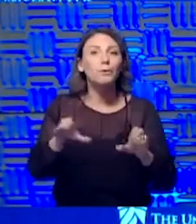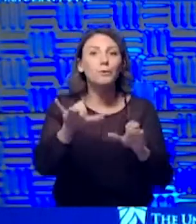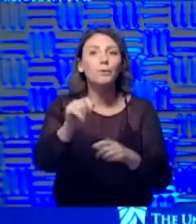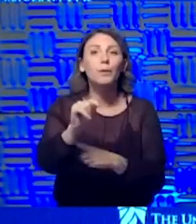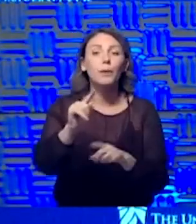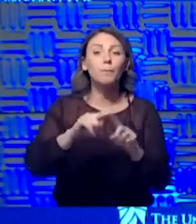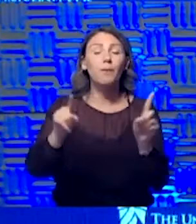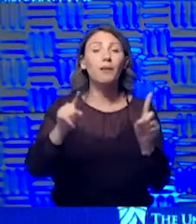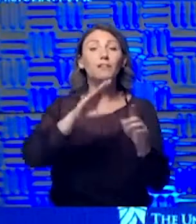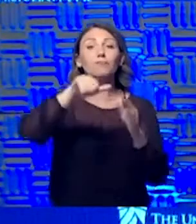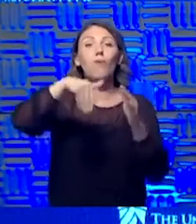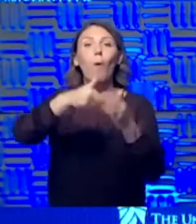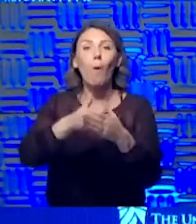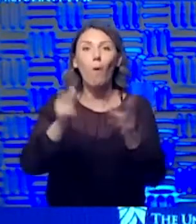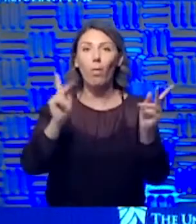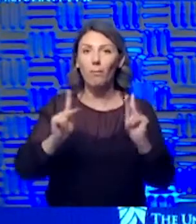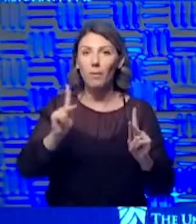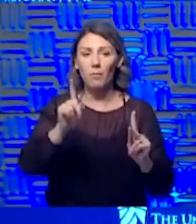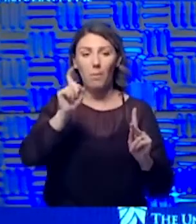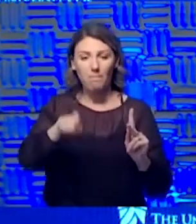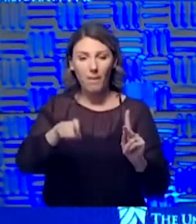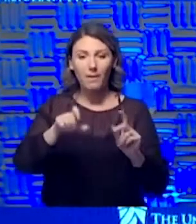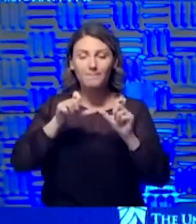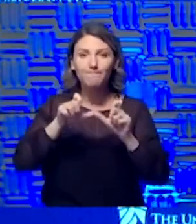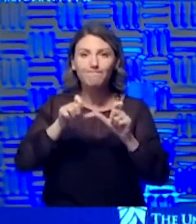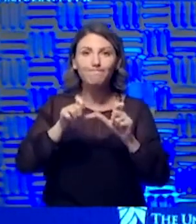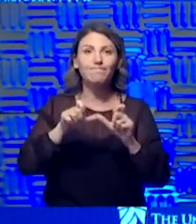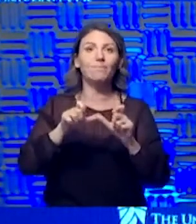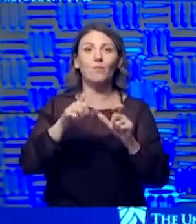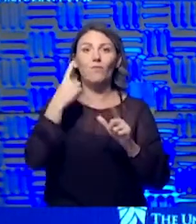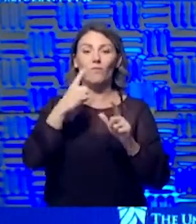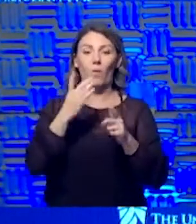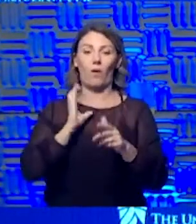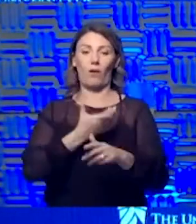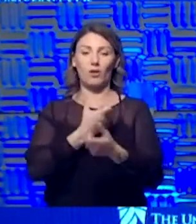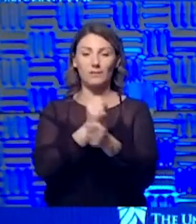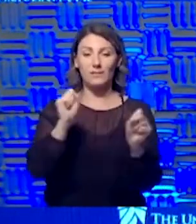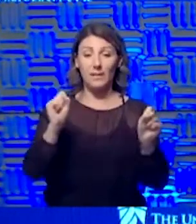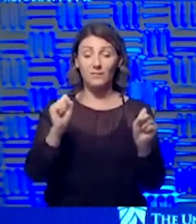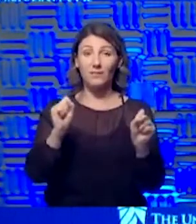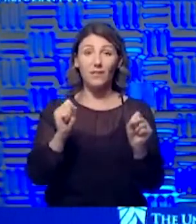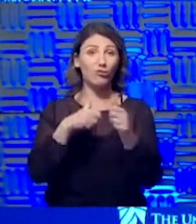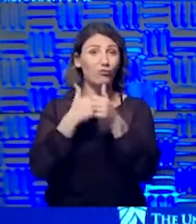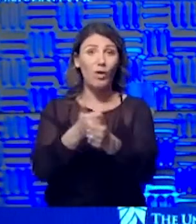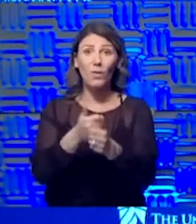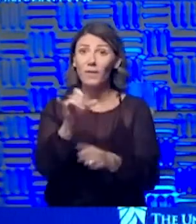every person doing it that will keep us safe. And it's following those same things you hear us say all the time.